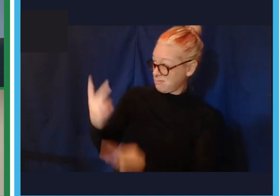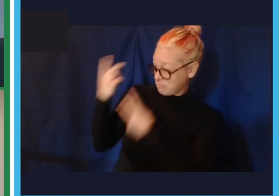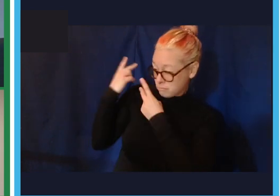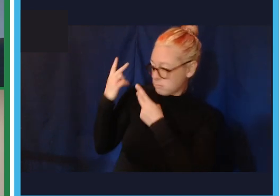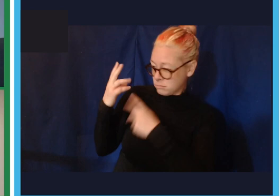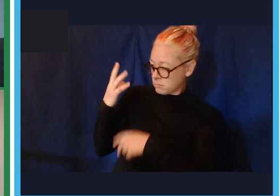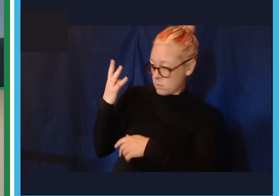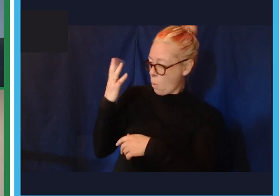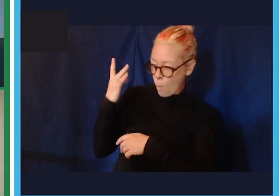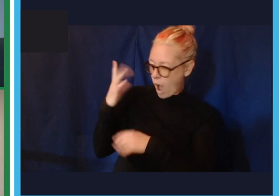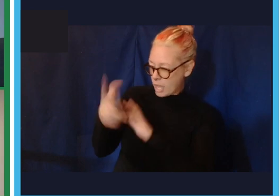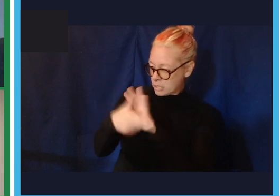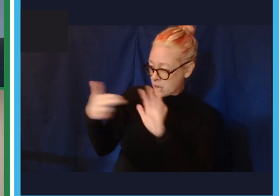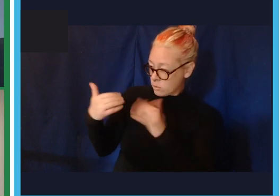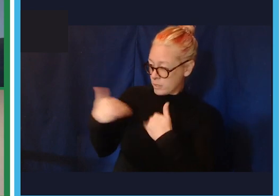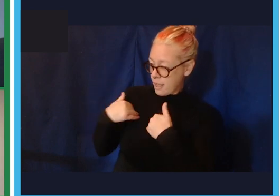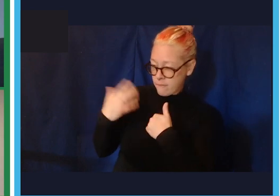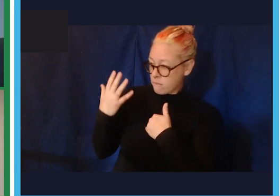gone?